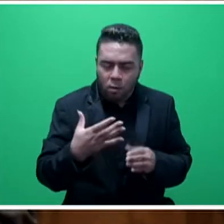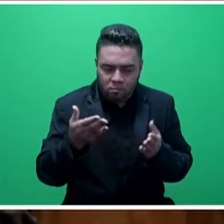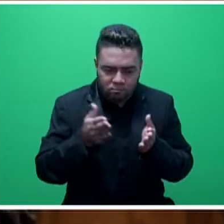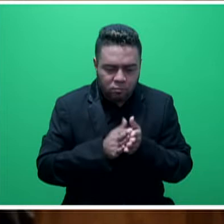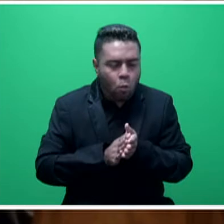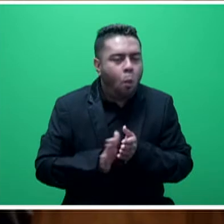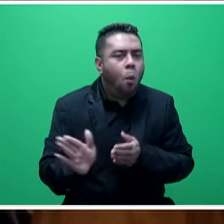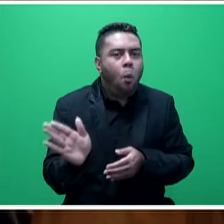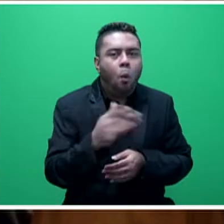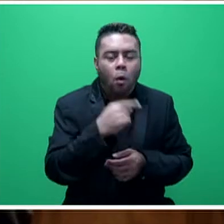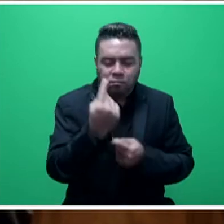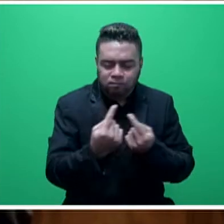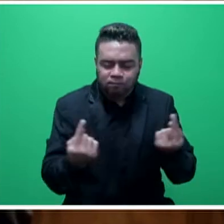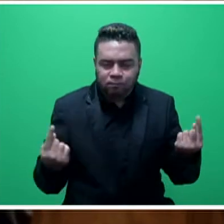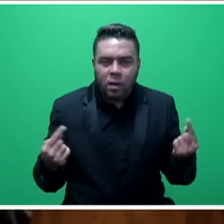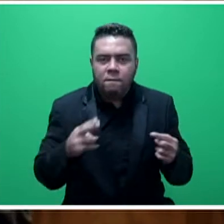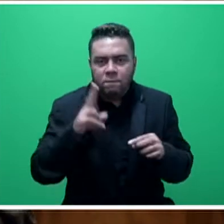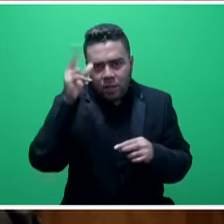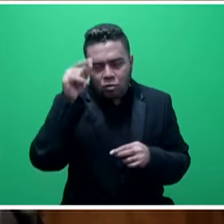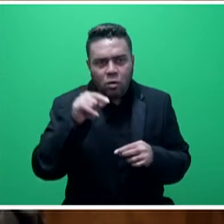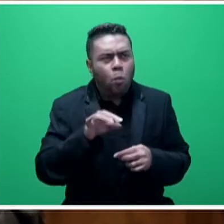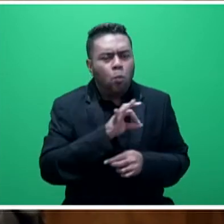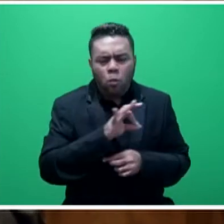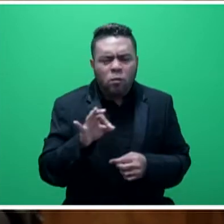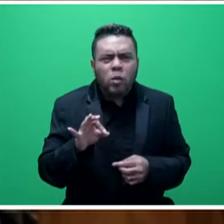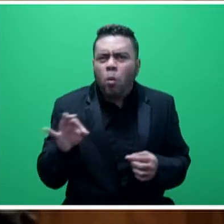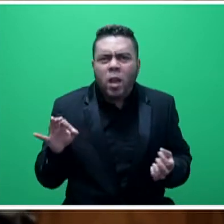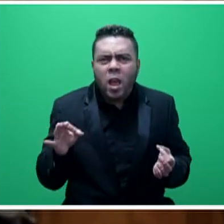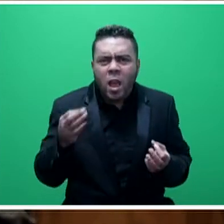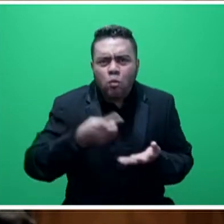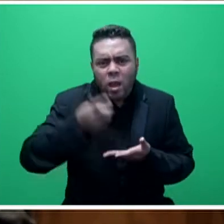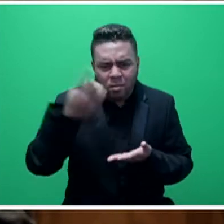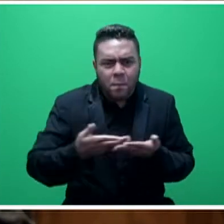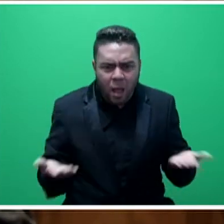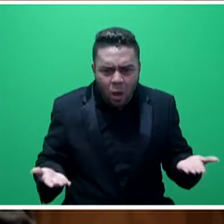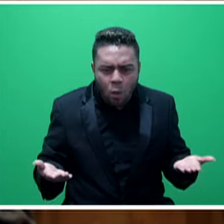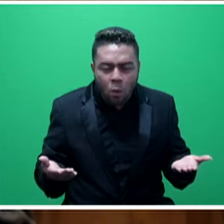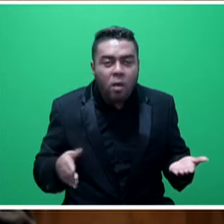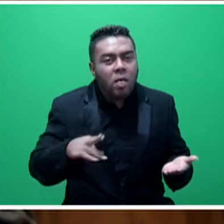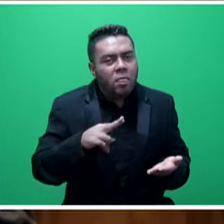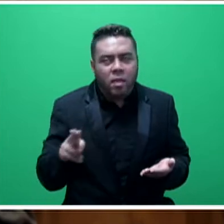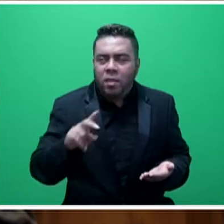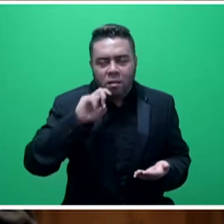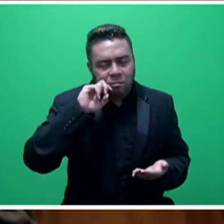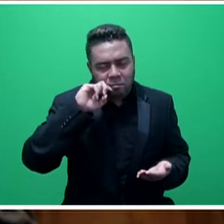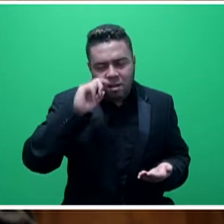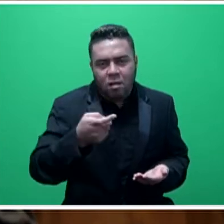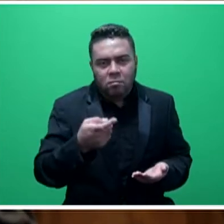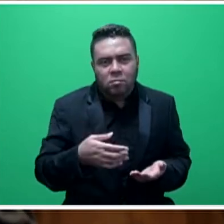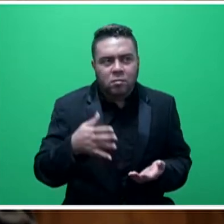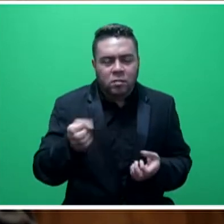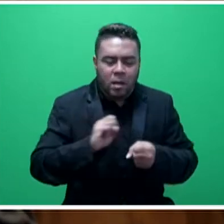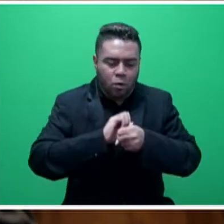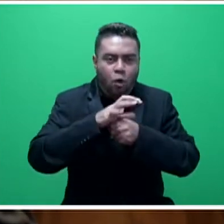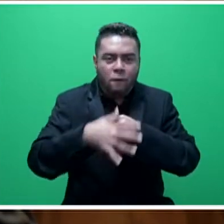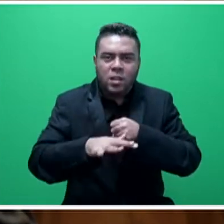single Fijian child and student. If we do not educate them now, Mr. Speaker said, then they will not be able to deal with something like COVID